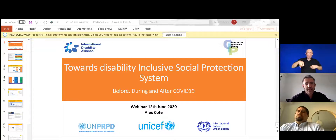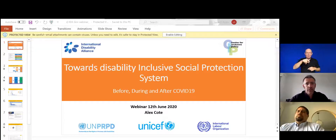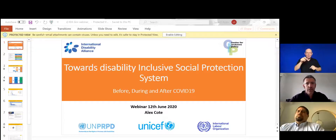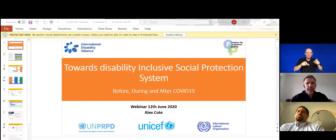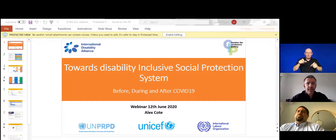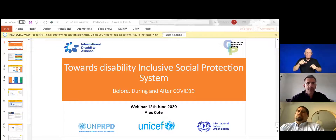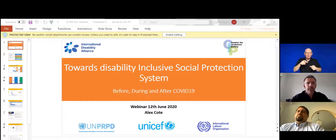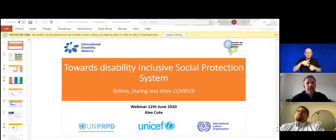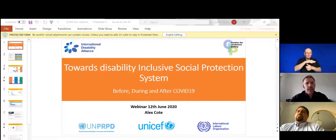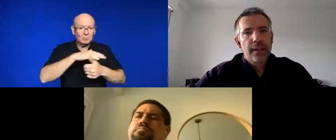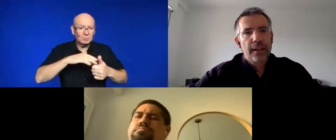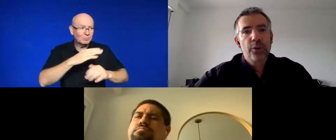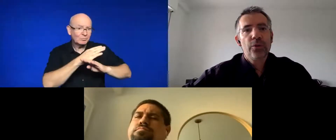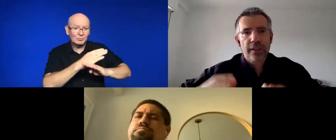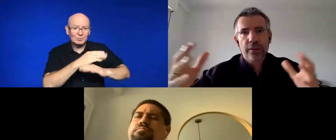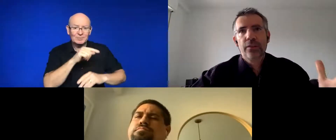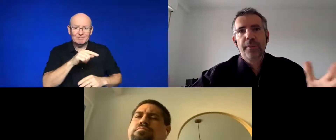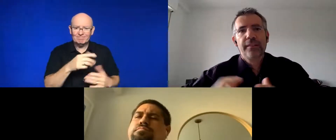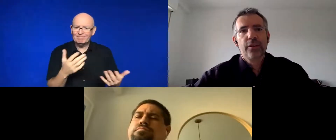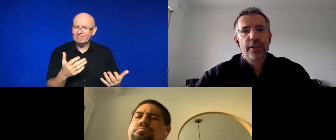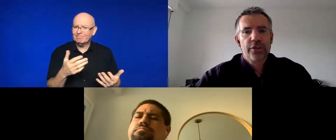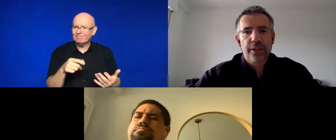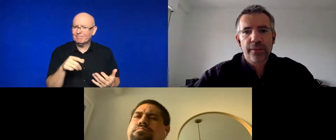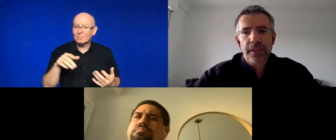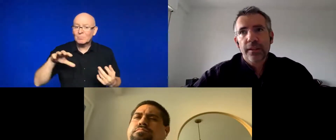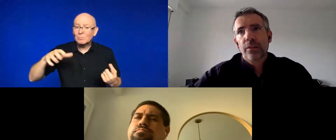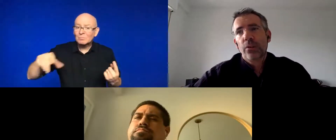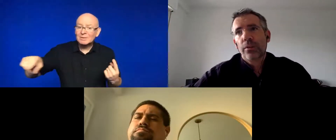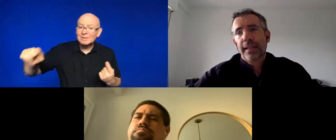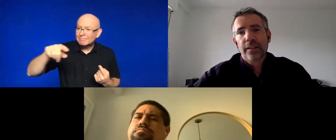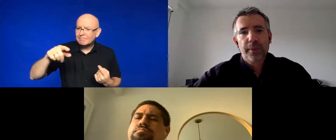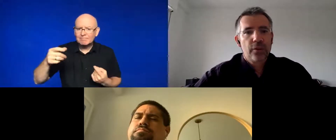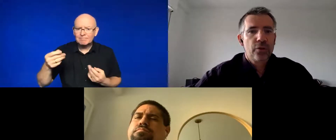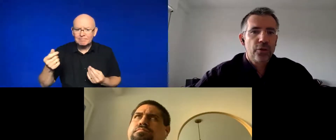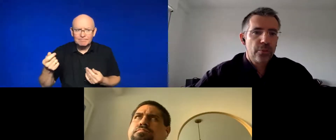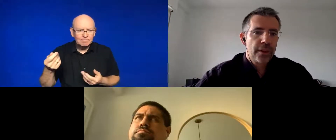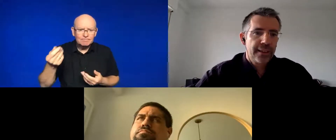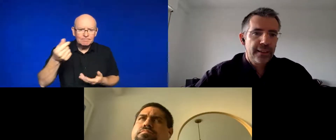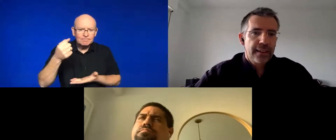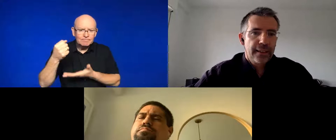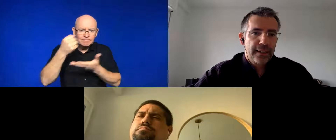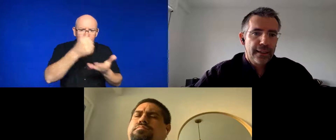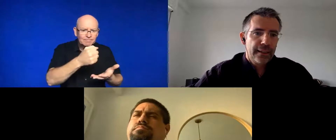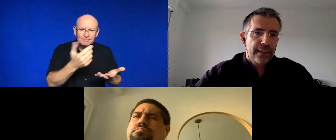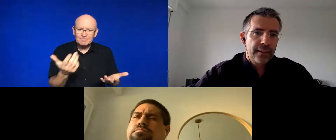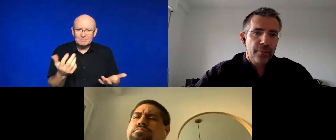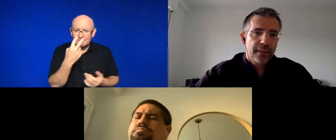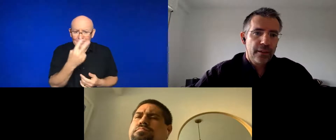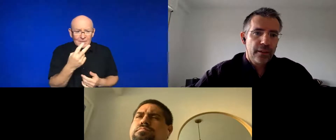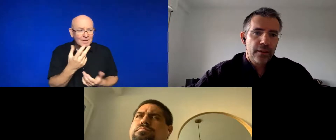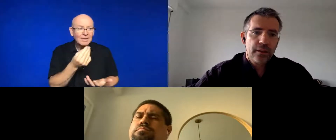non-food essential items using the disability registries. So that has been also something that